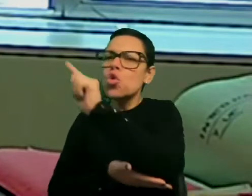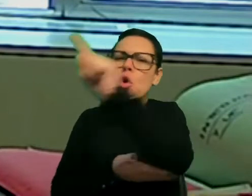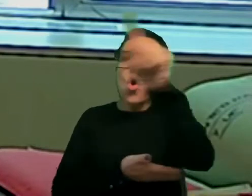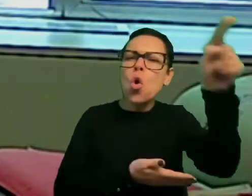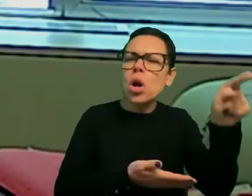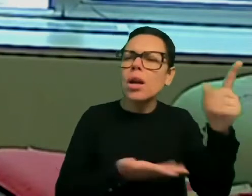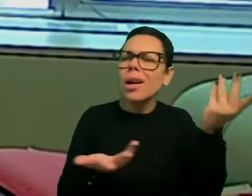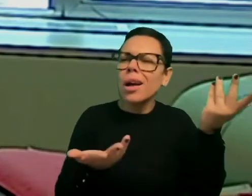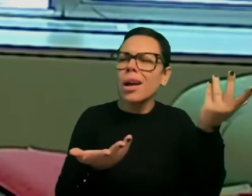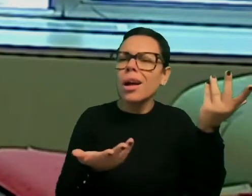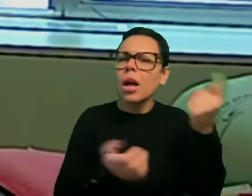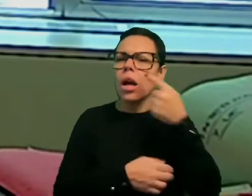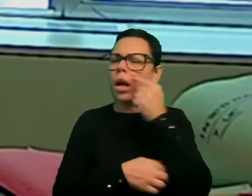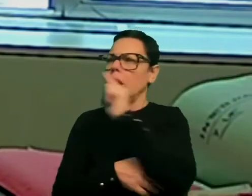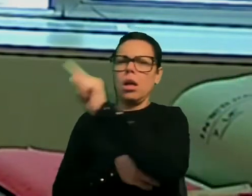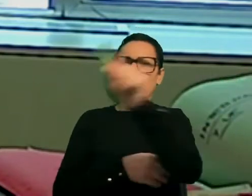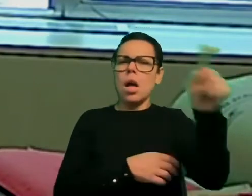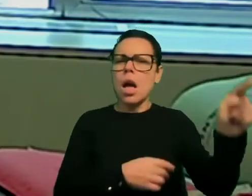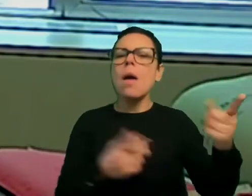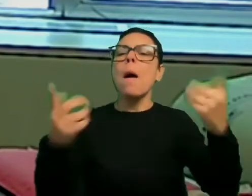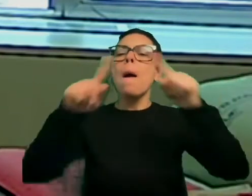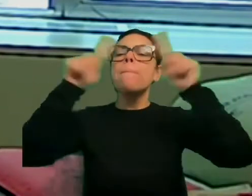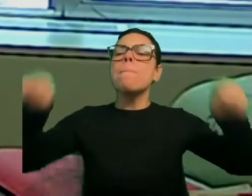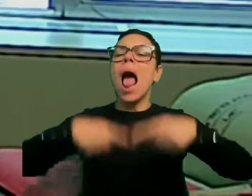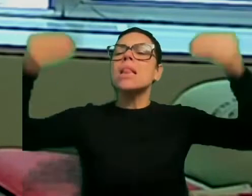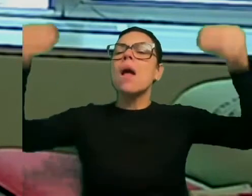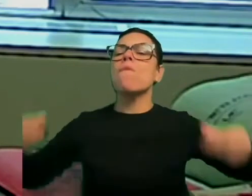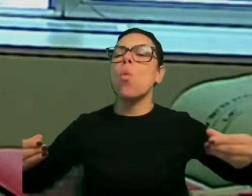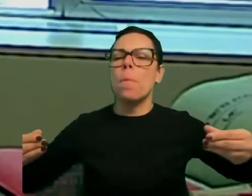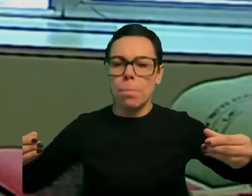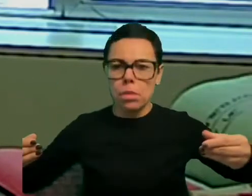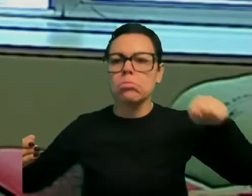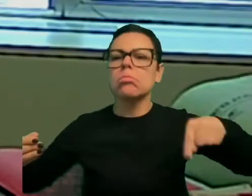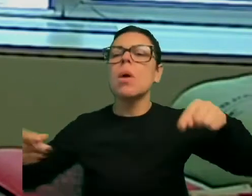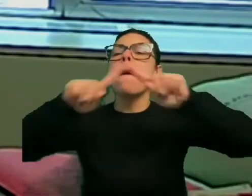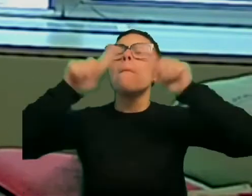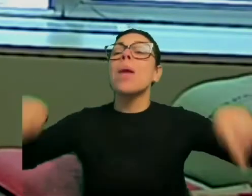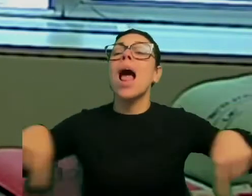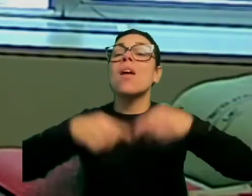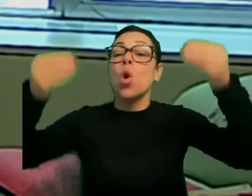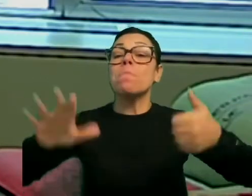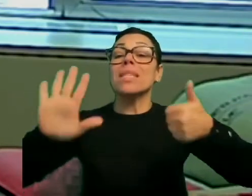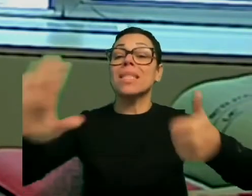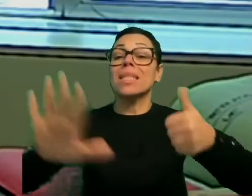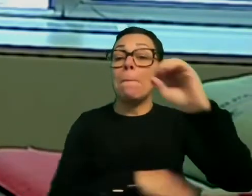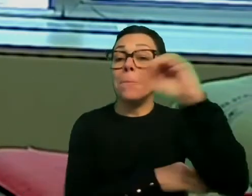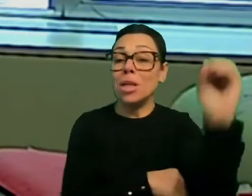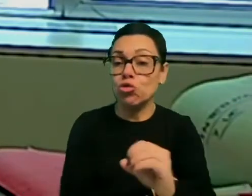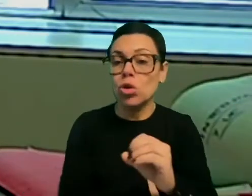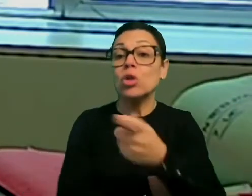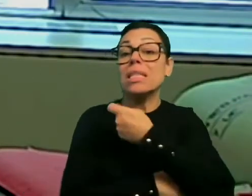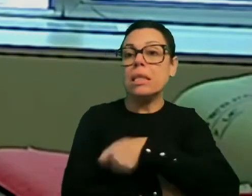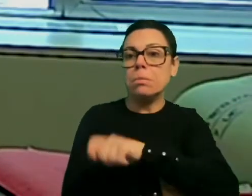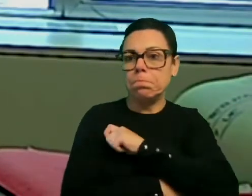Procurement Platform, which represent about 60% of the total public procurement in Spain. Because 7